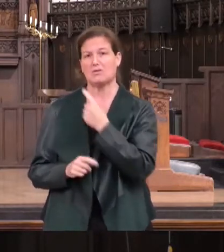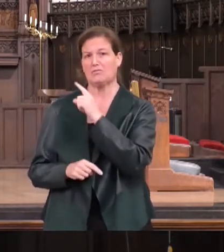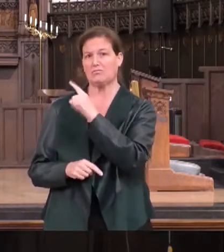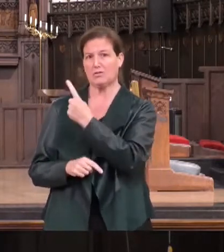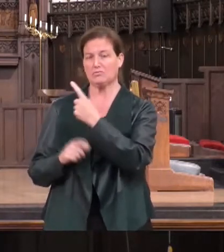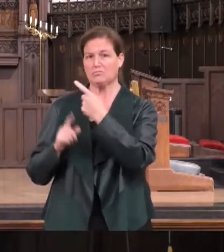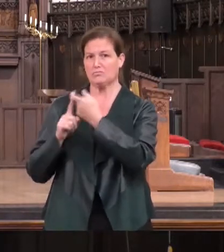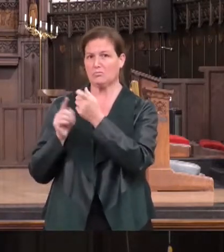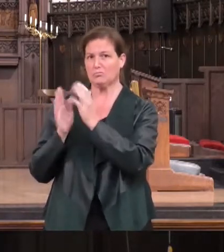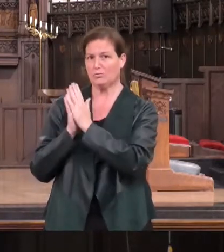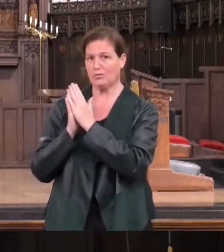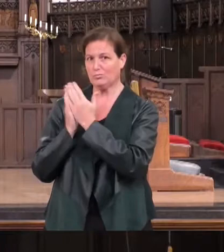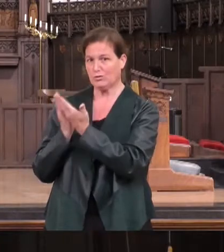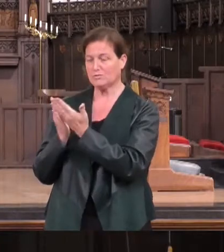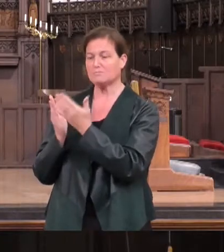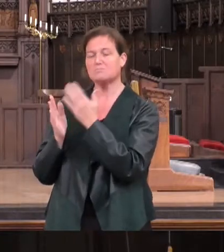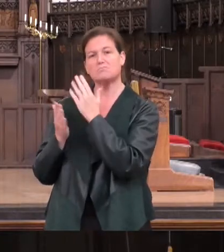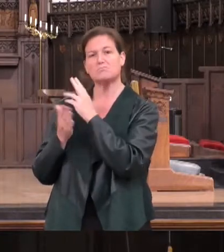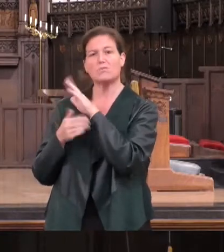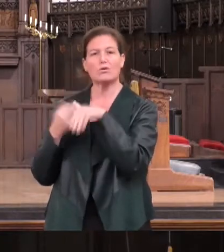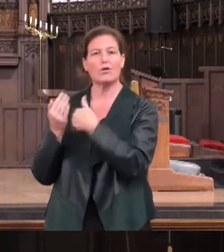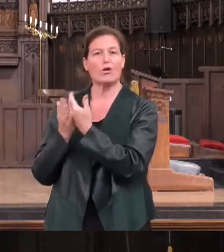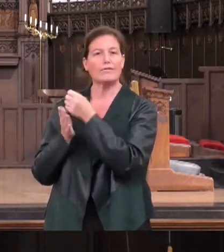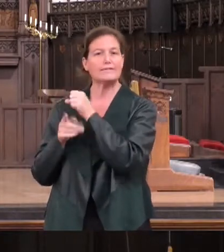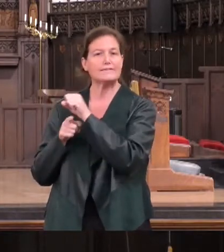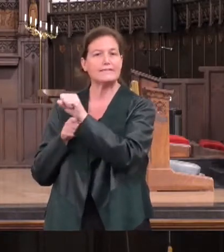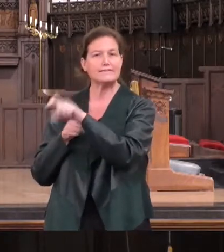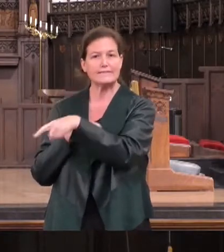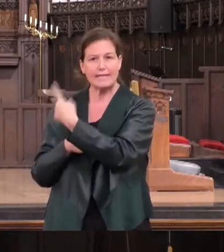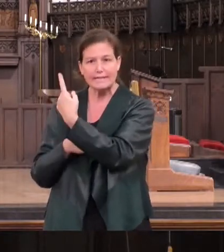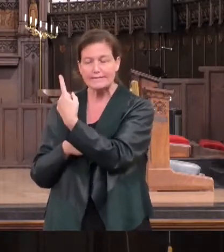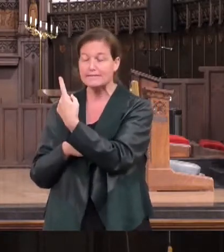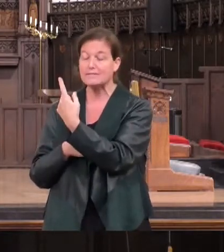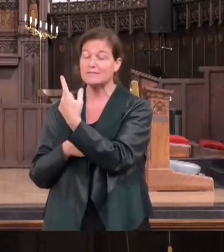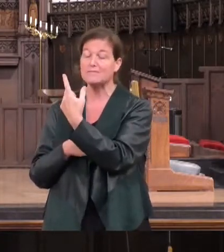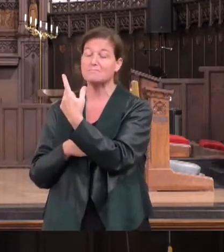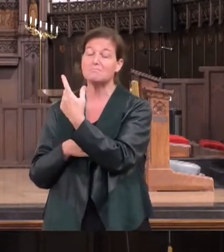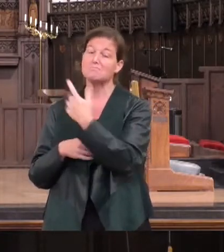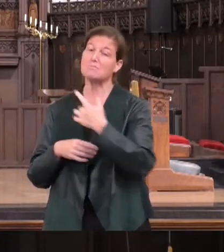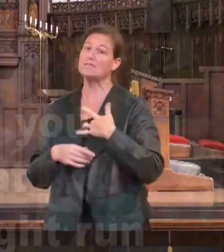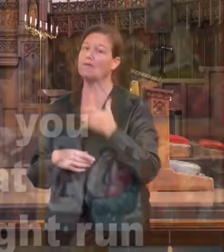book for use on All Saints Day, but I pray it every day.